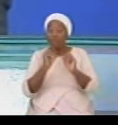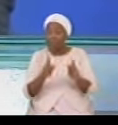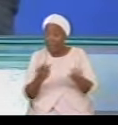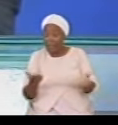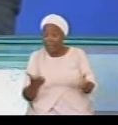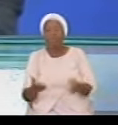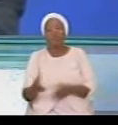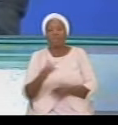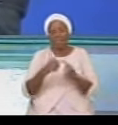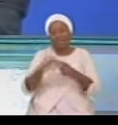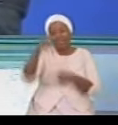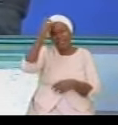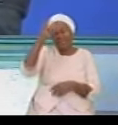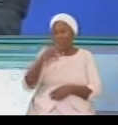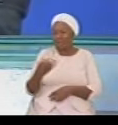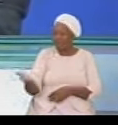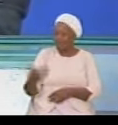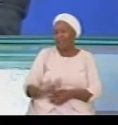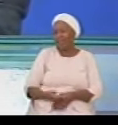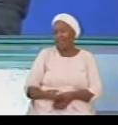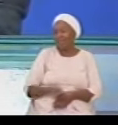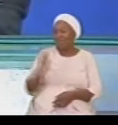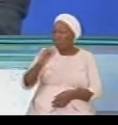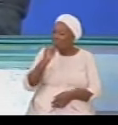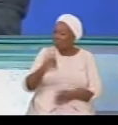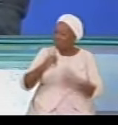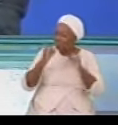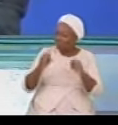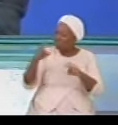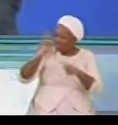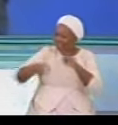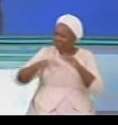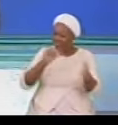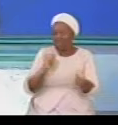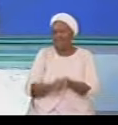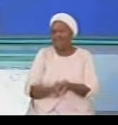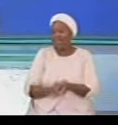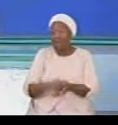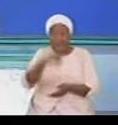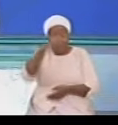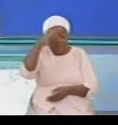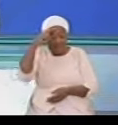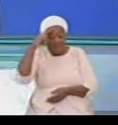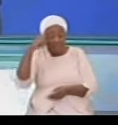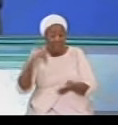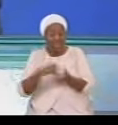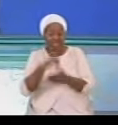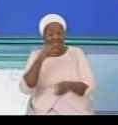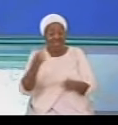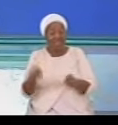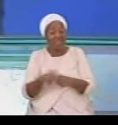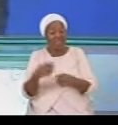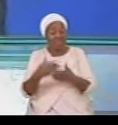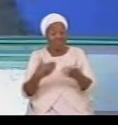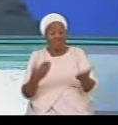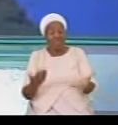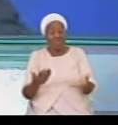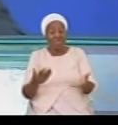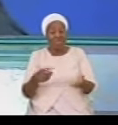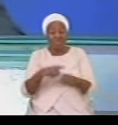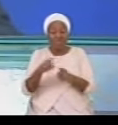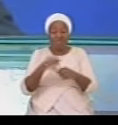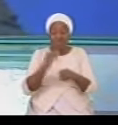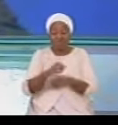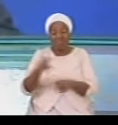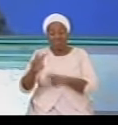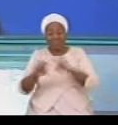says, you're not strong. You cannot do that. Because it's not like, you know, before when you could jump up